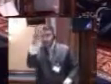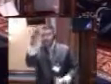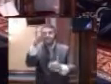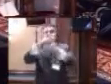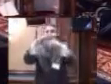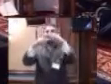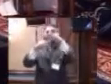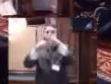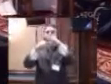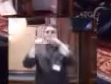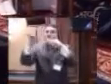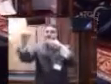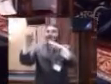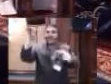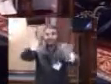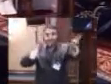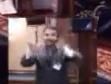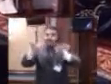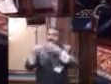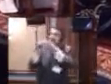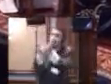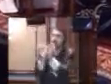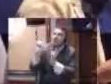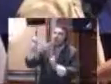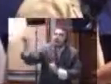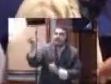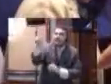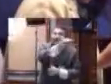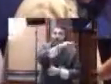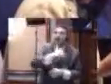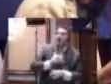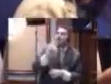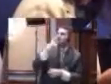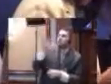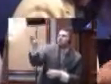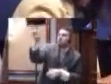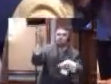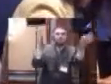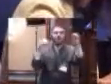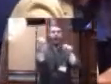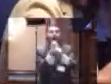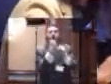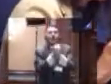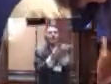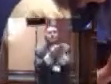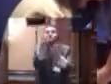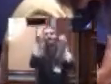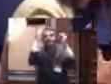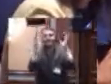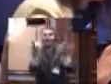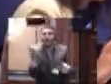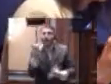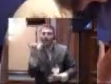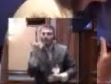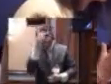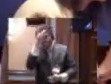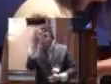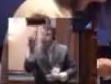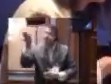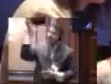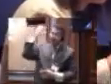new order, particularly in situations post-conflict, and the depiction of